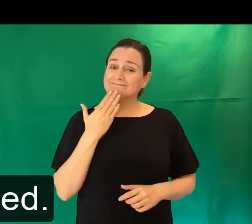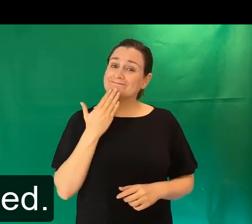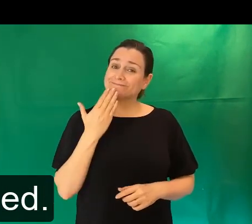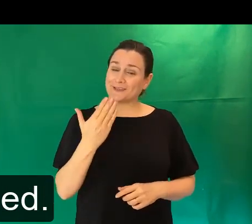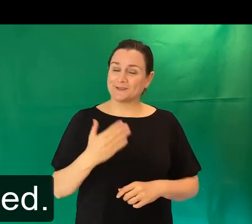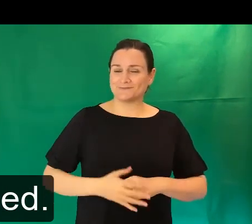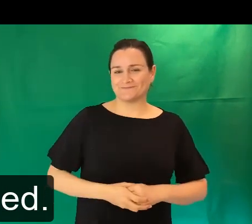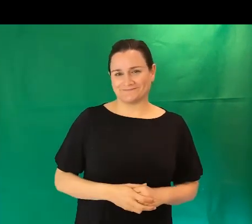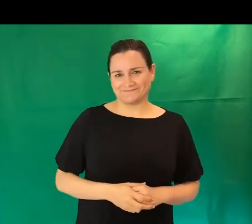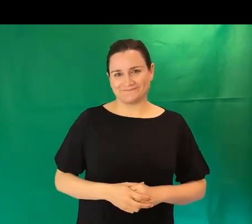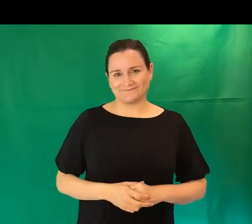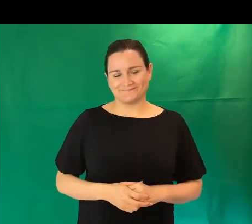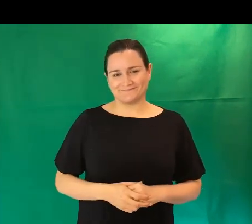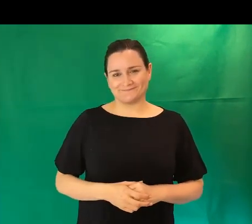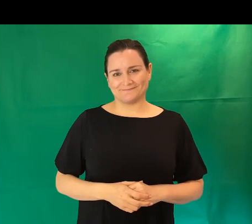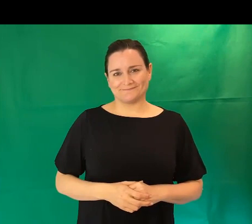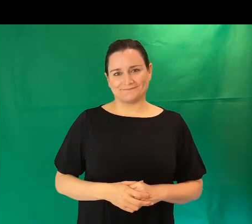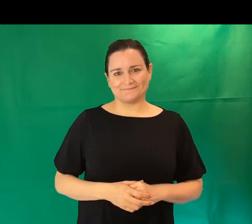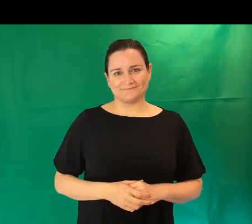Thank you very much indeed.